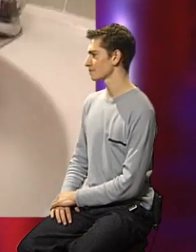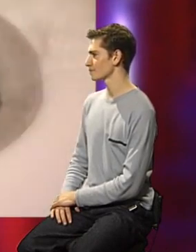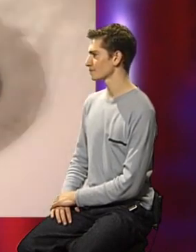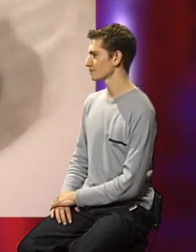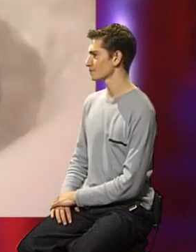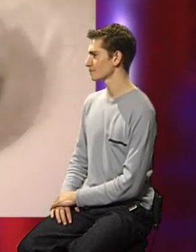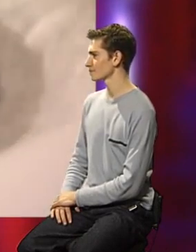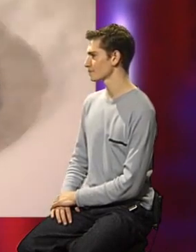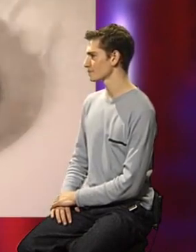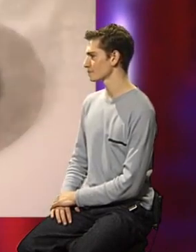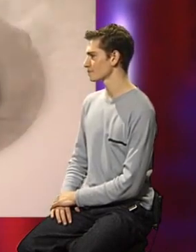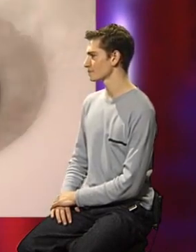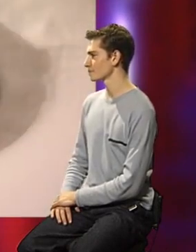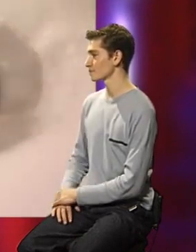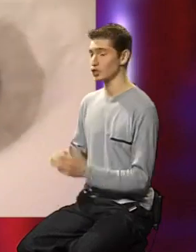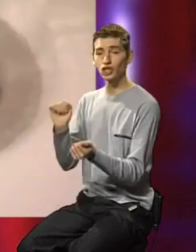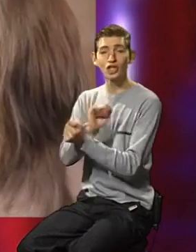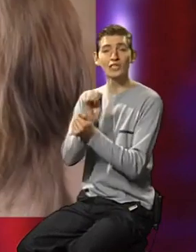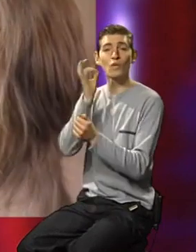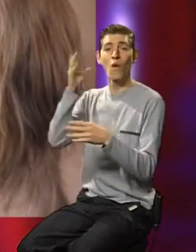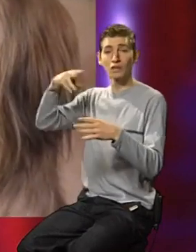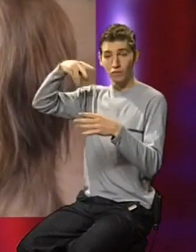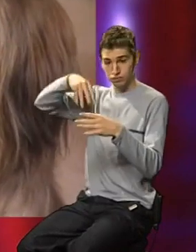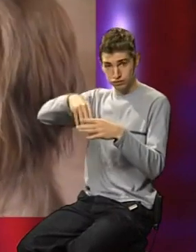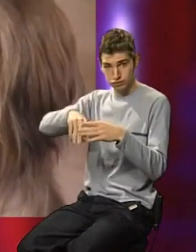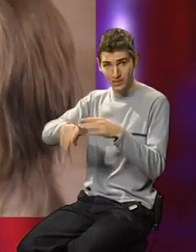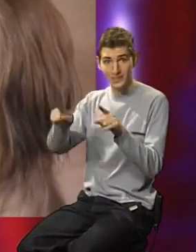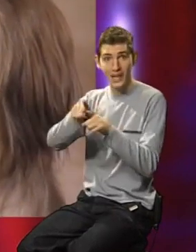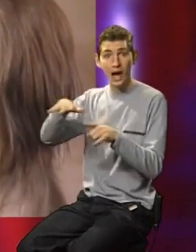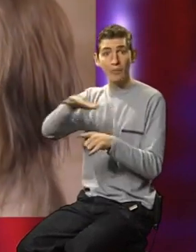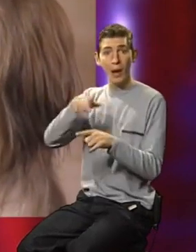This dirty water is going to the same place as Pippin's poo.